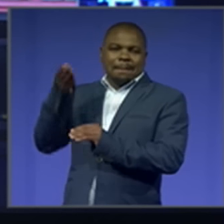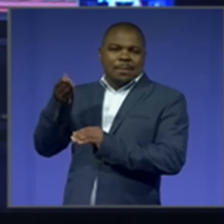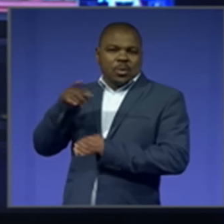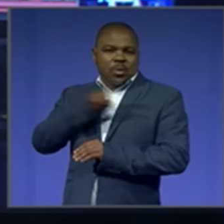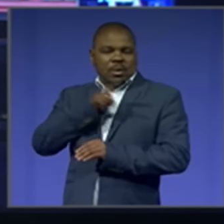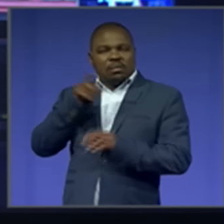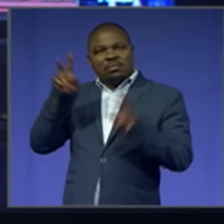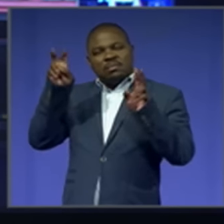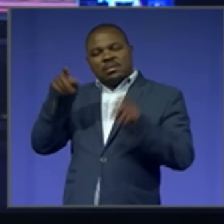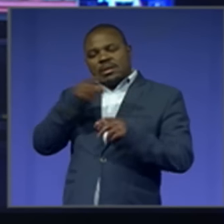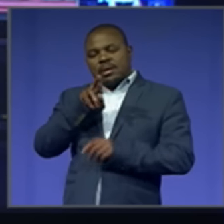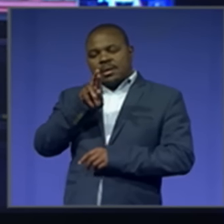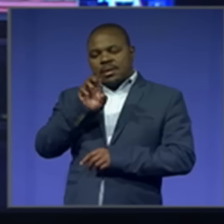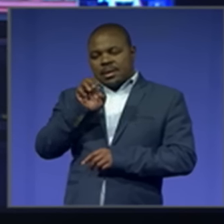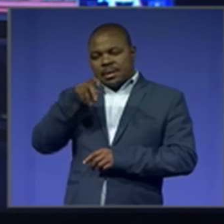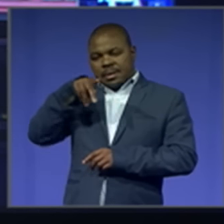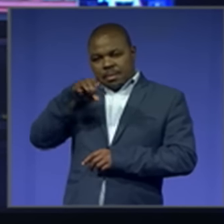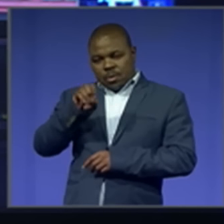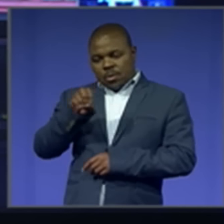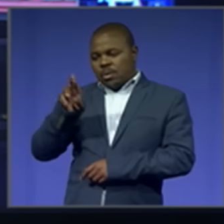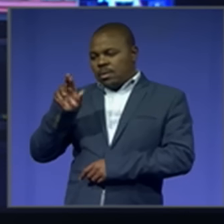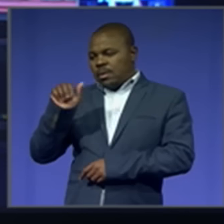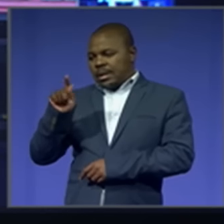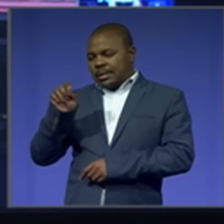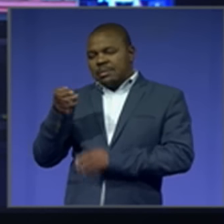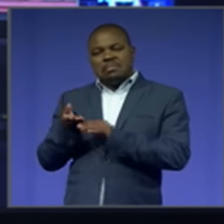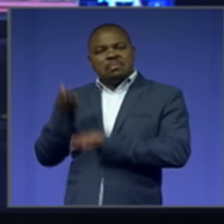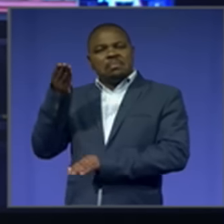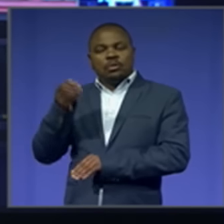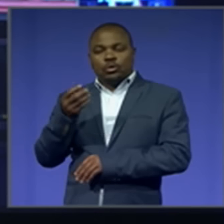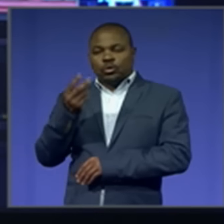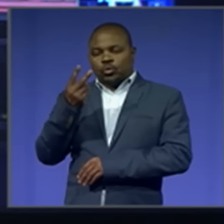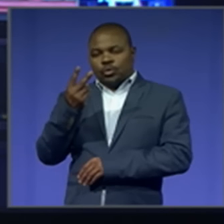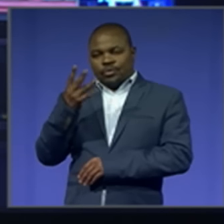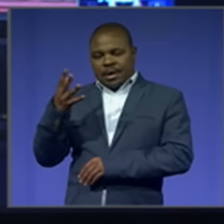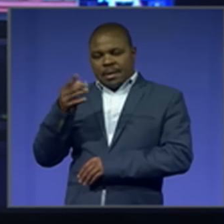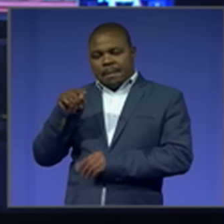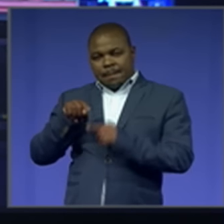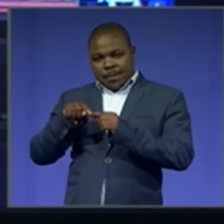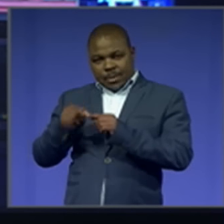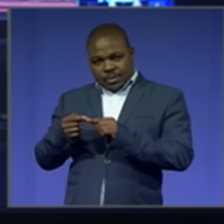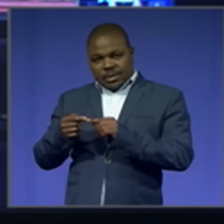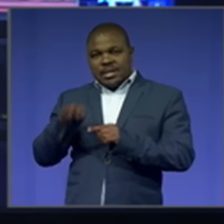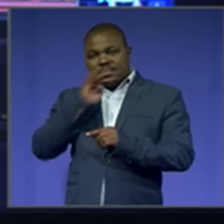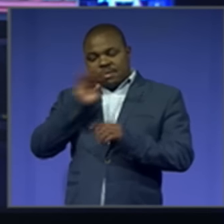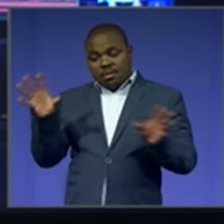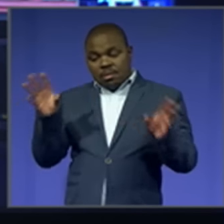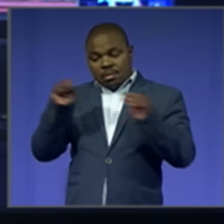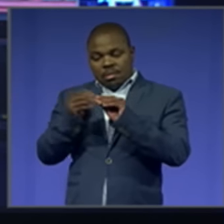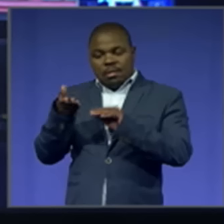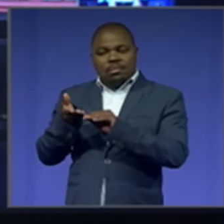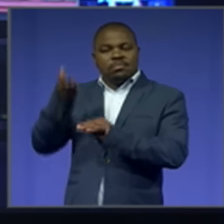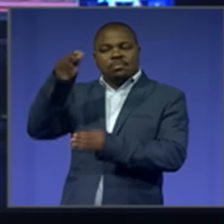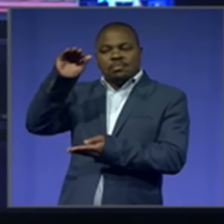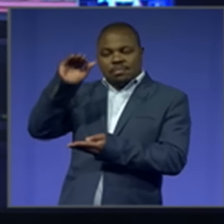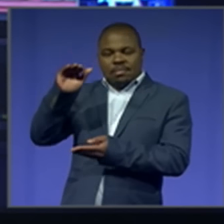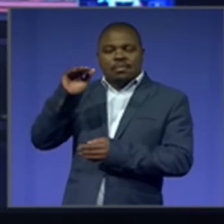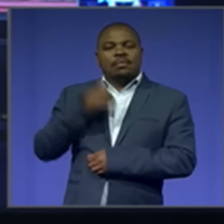se tsejwa ka hore ke repo rate ka 25 basis points e leng se nyollotseng sekgahla ka dipersente tse ka bang tse 7